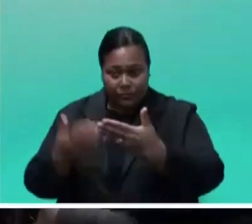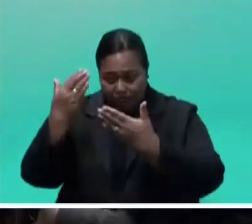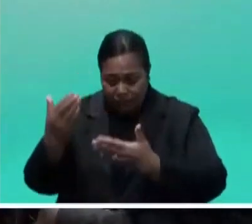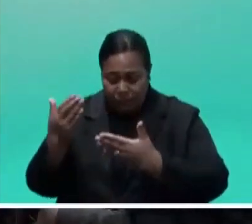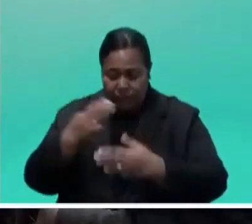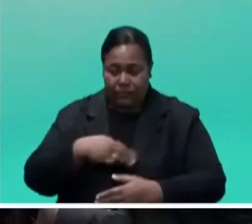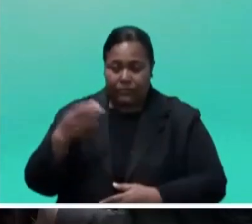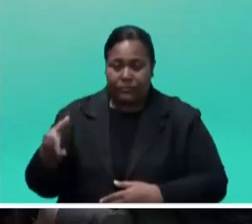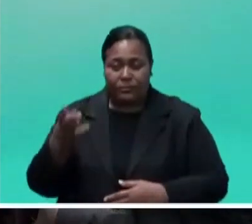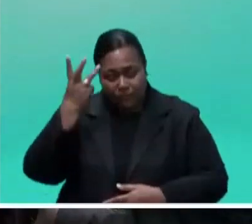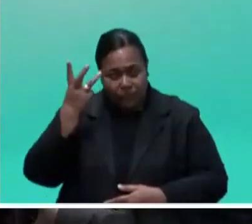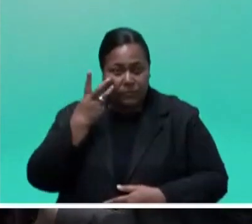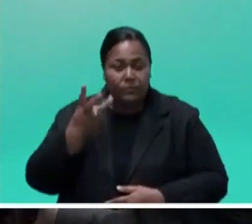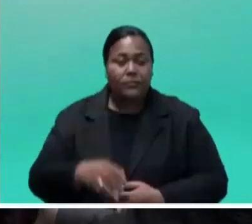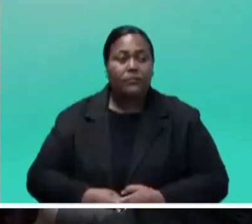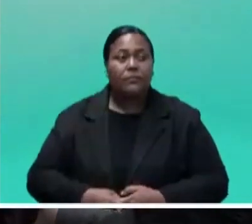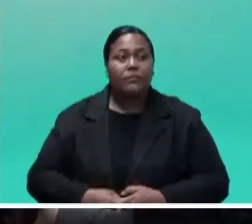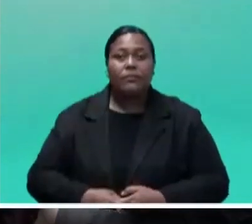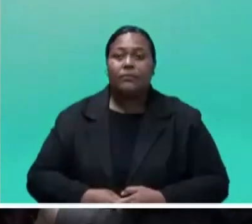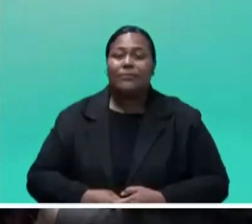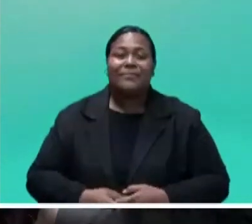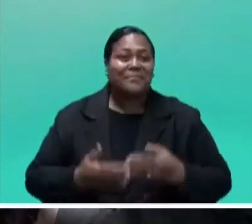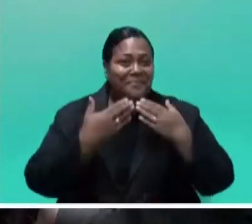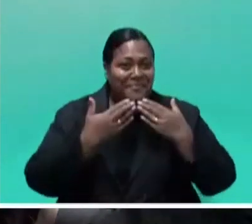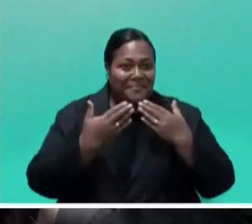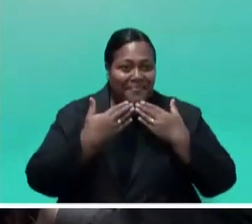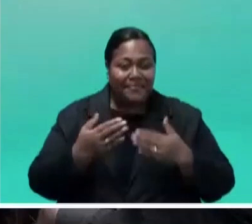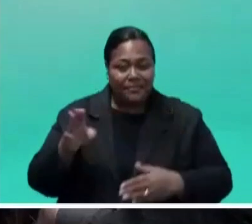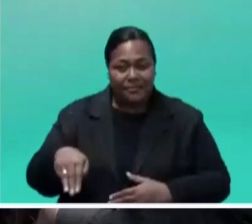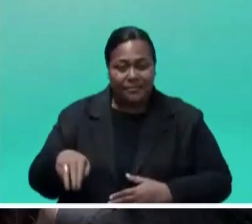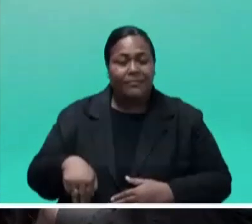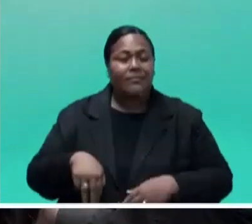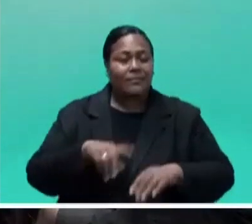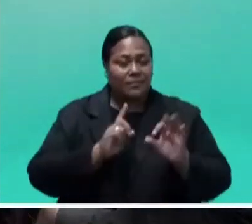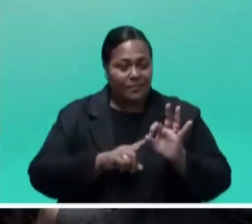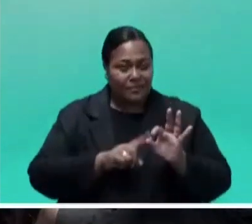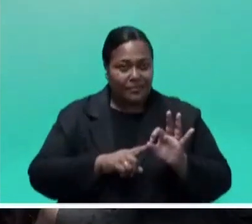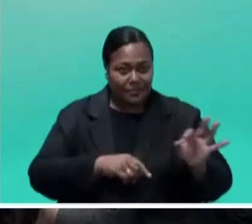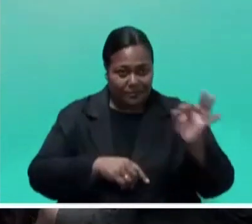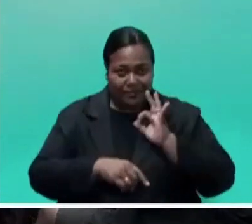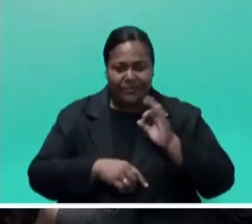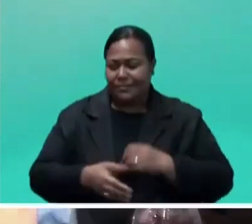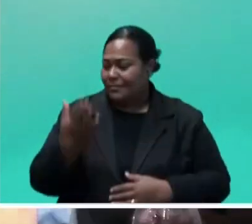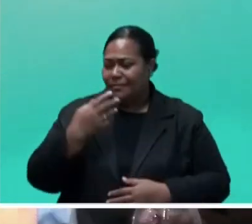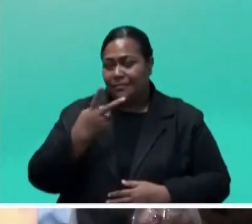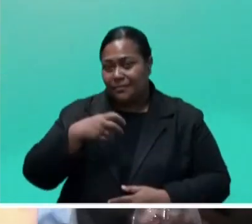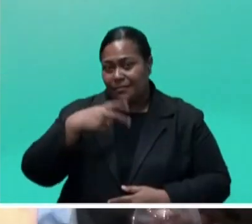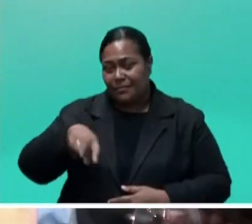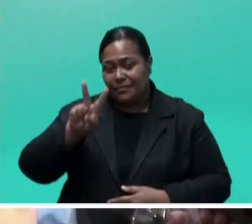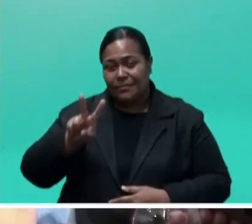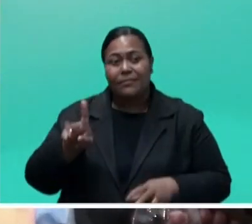Thank you, Honourable Speaker. I thank the Honourable Member for the question. Honourable Speaker, in late 2022, there